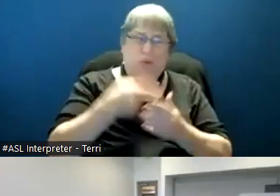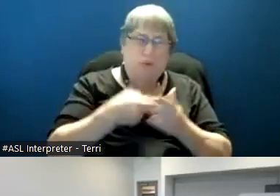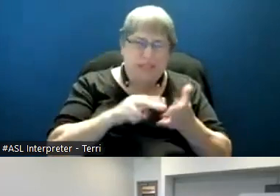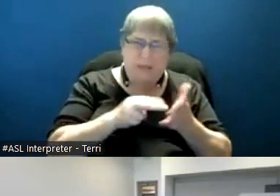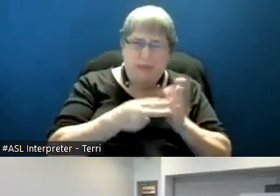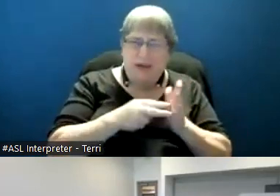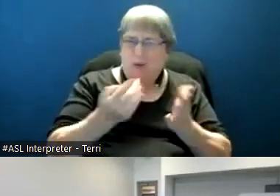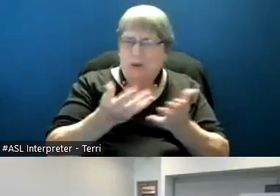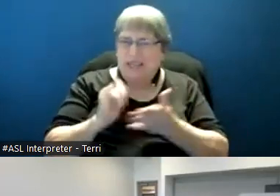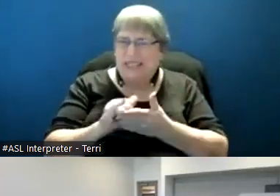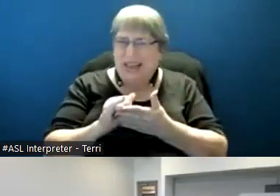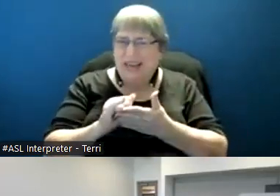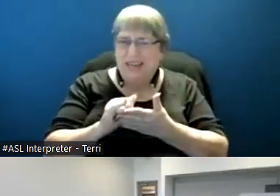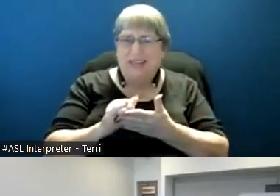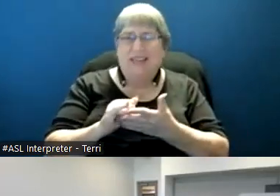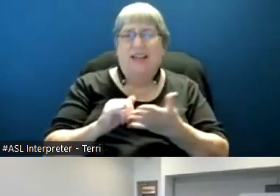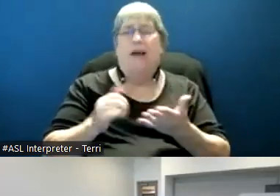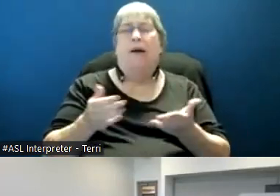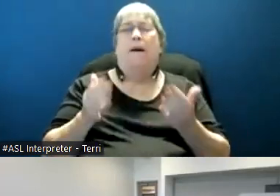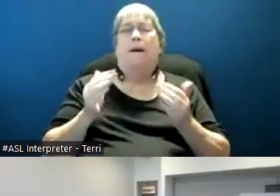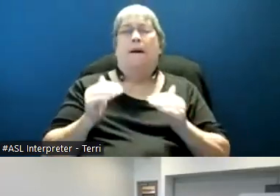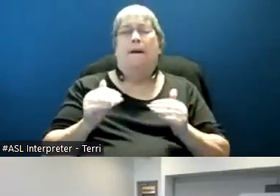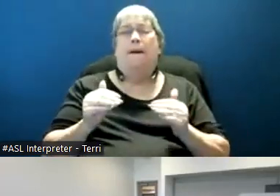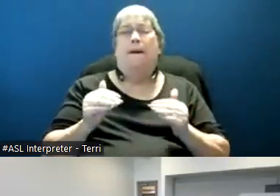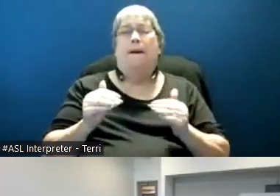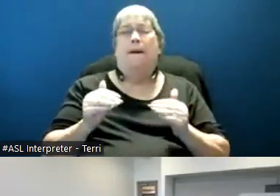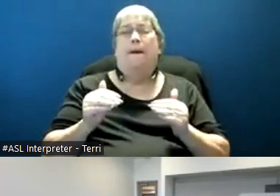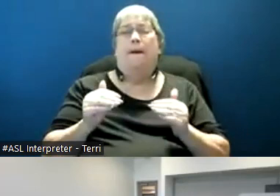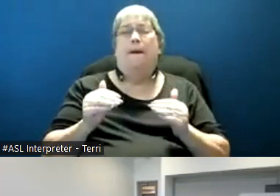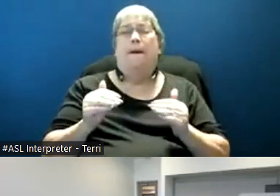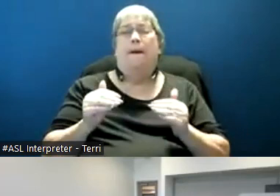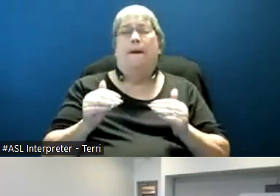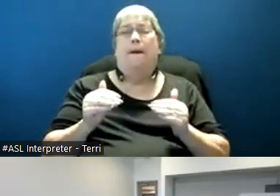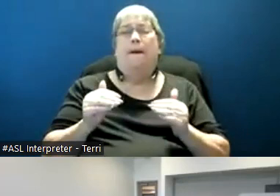a literacy issue. All forms can have